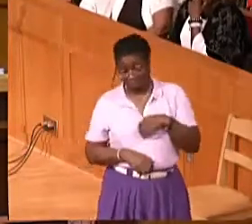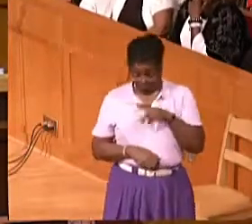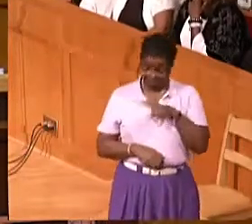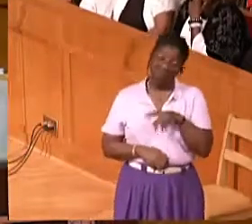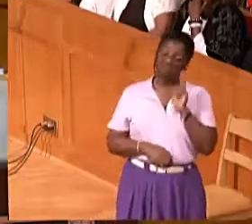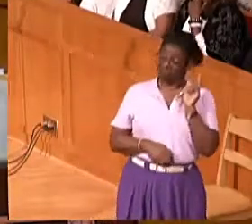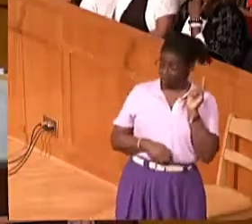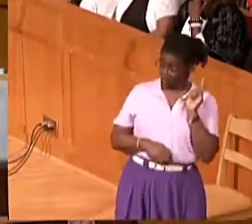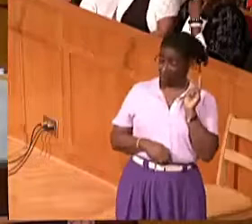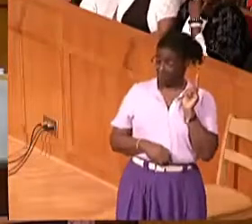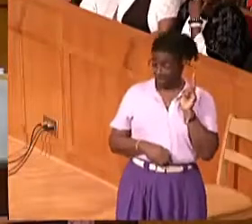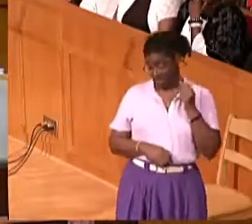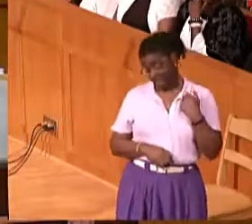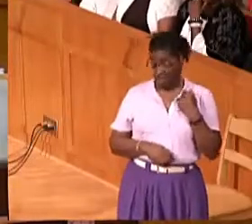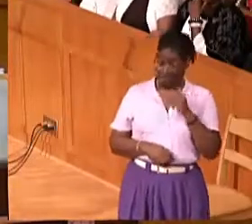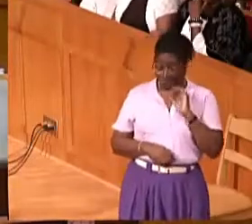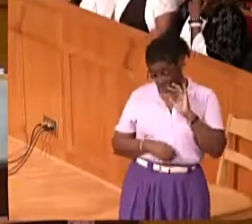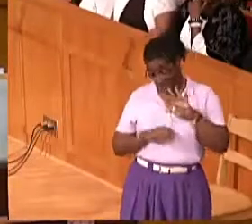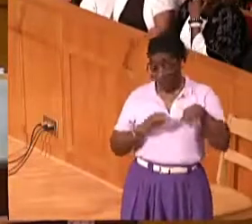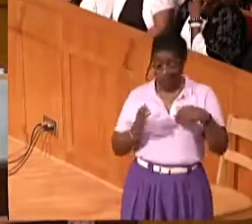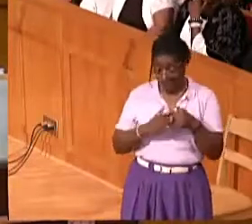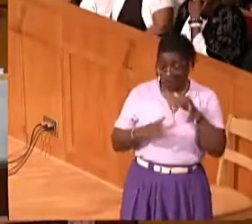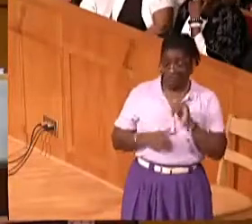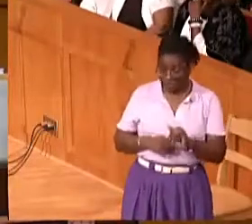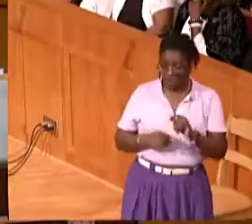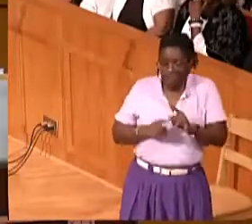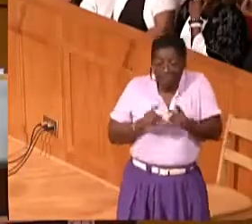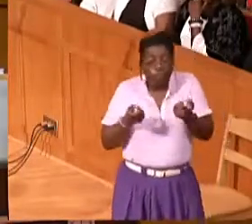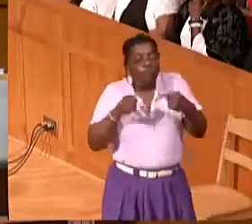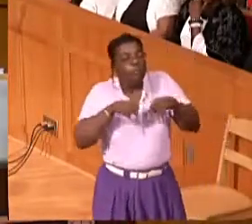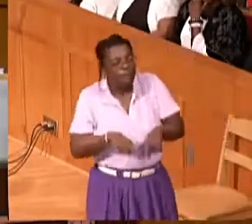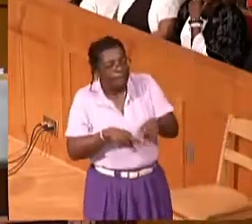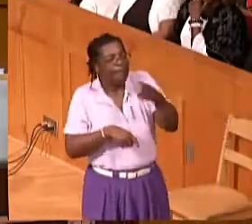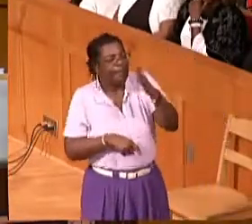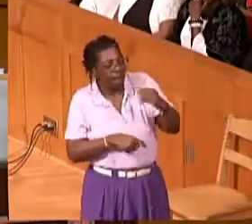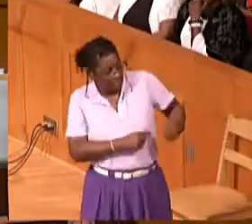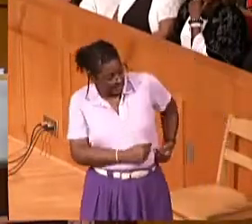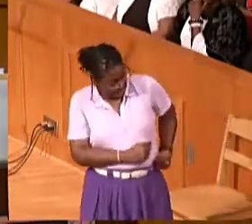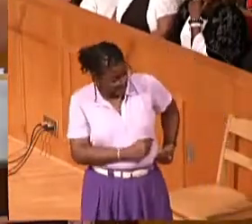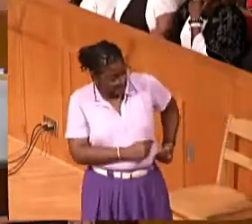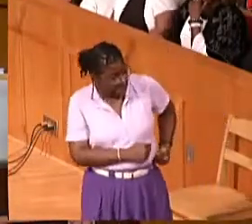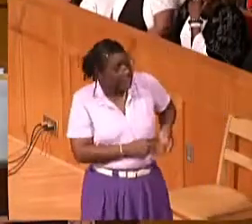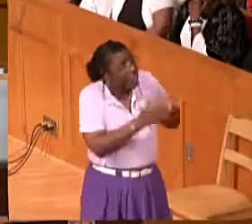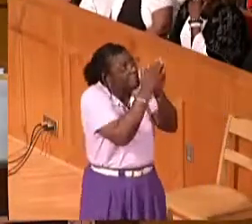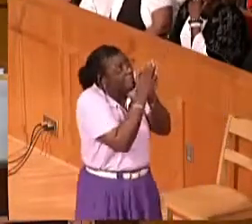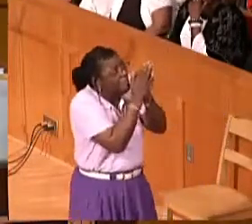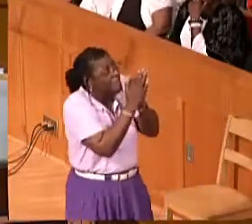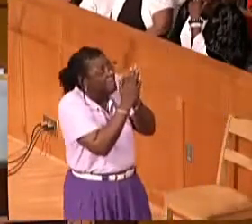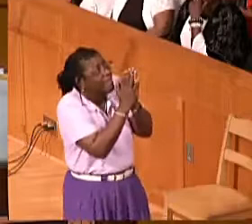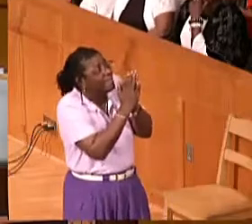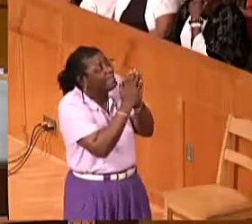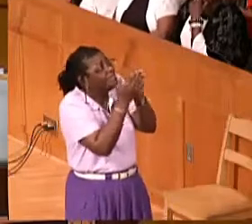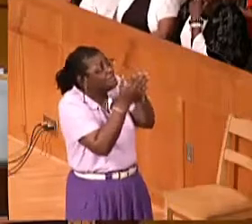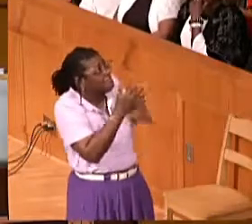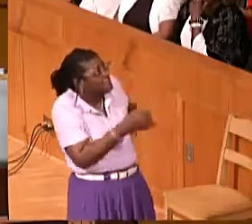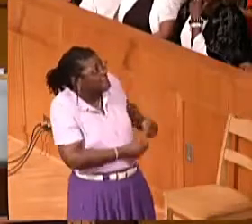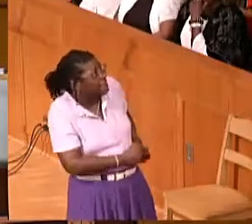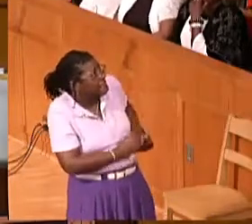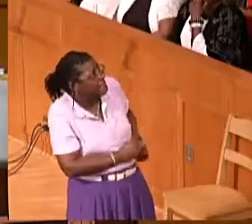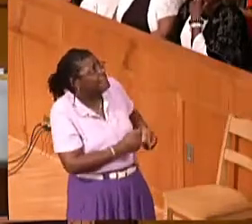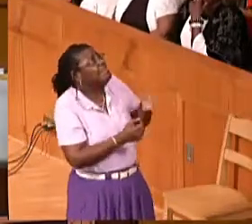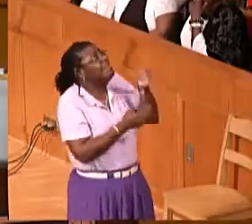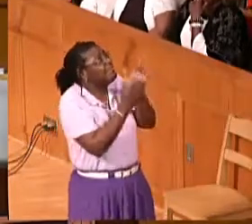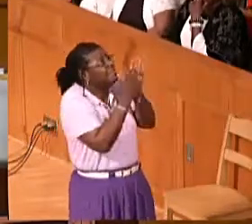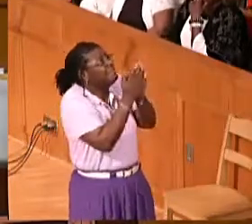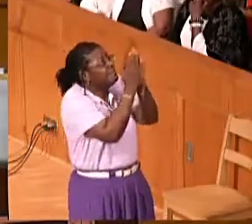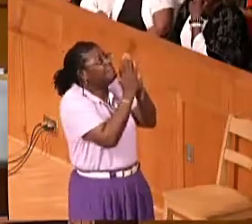my flesh. And he says, and I asked him again and again, remove the thorn. Y'all know the story, don't you? The Lord turned around and